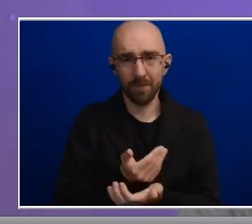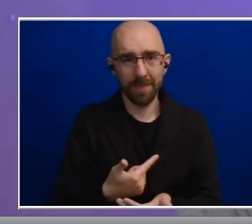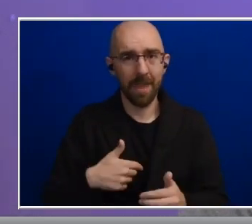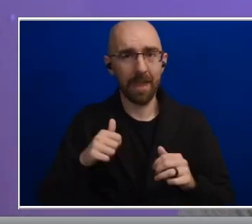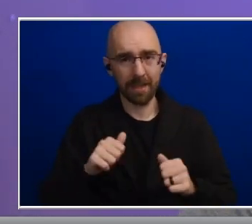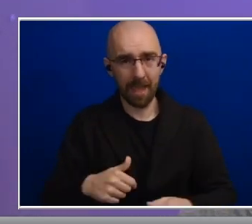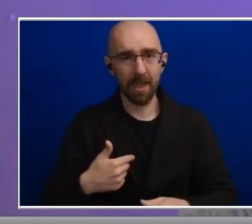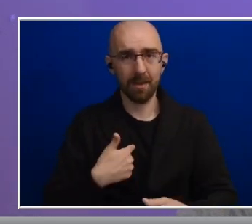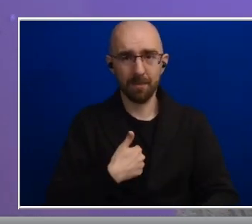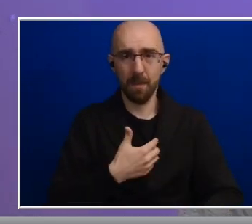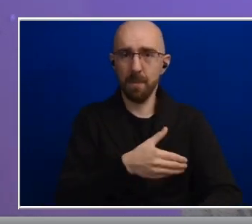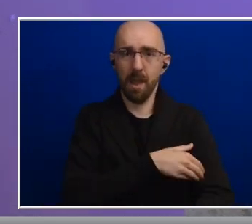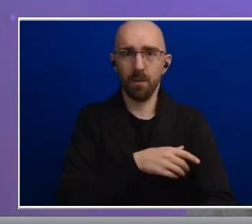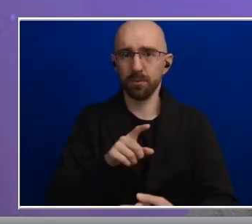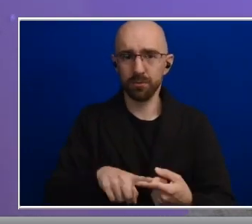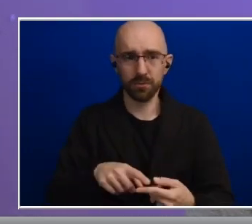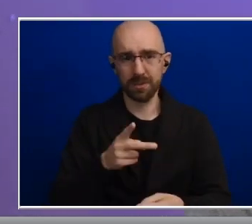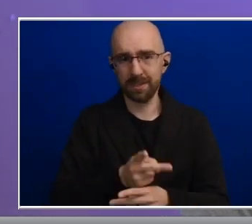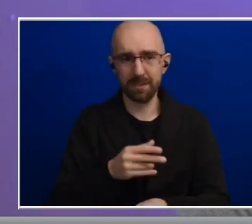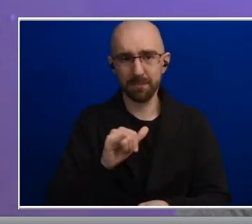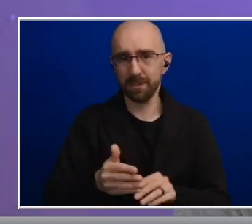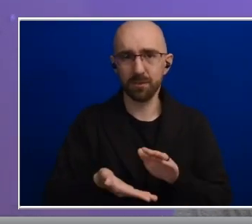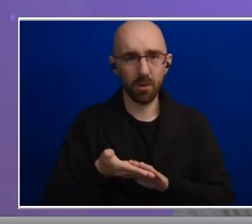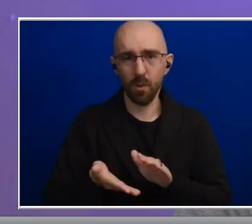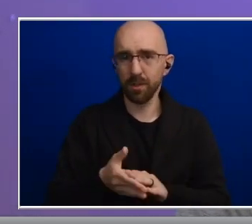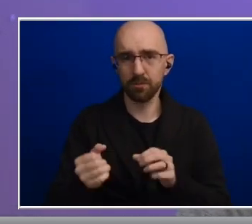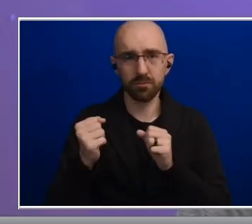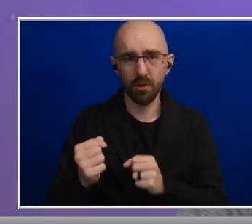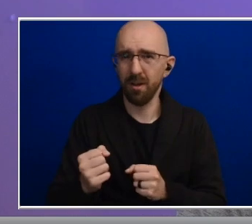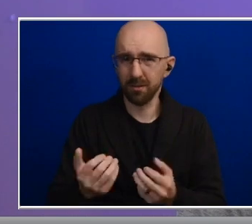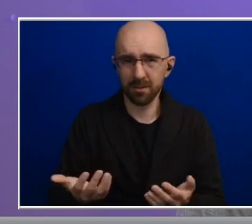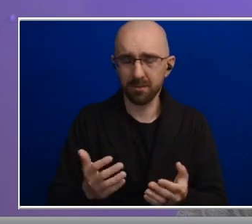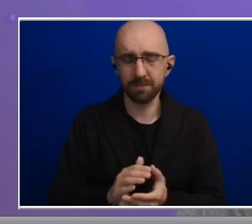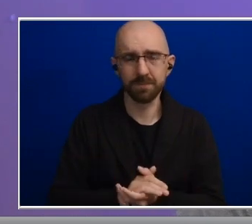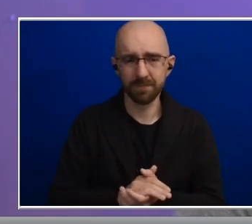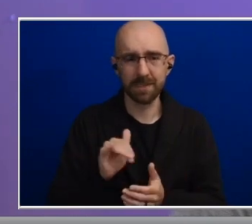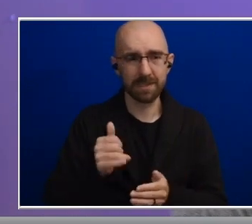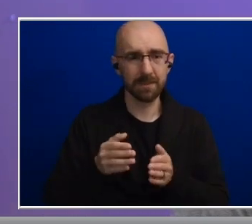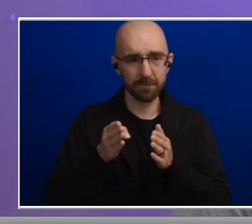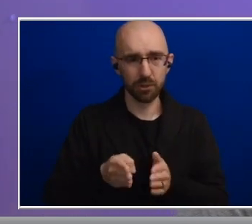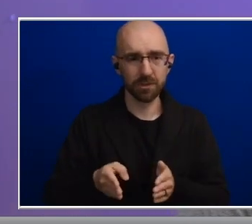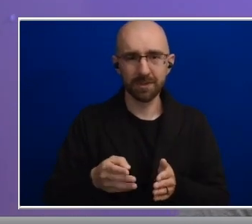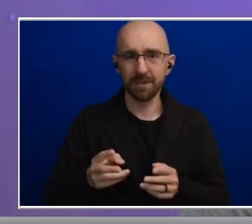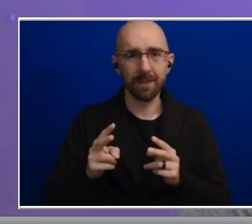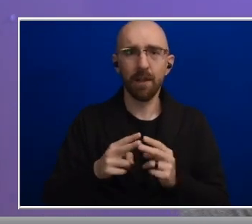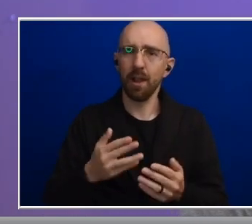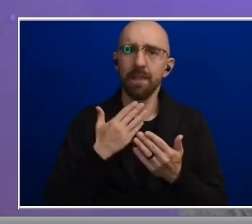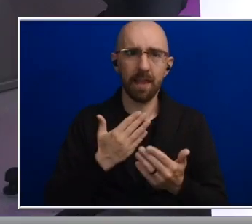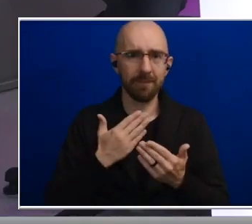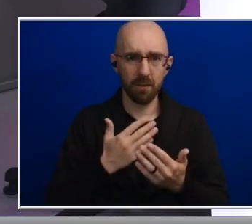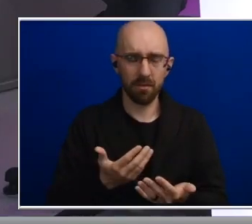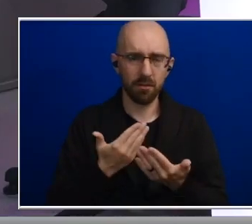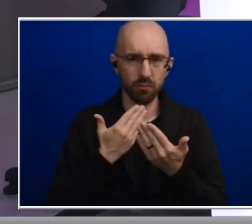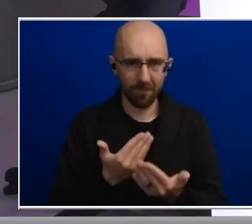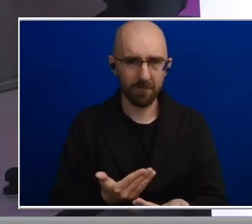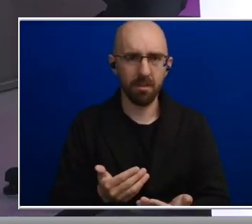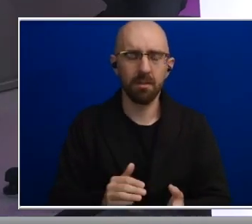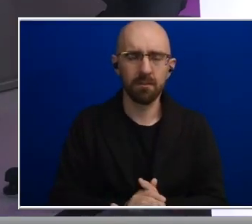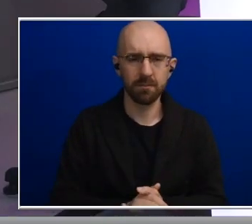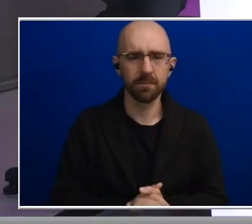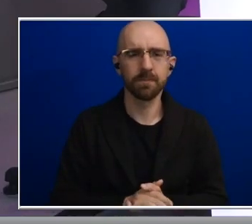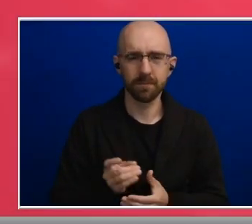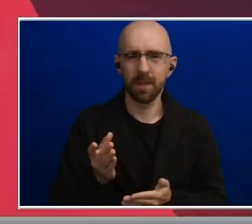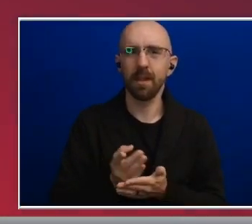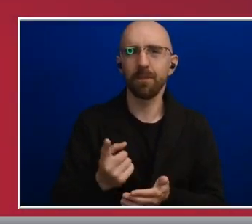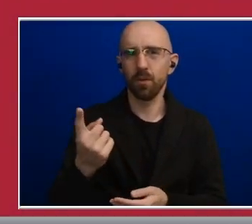know, keep this going strong, you know, this person. I'm, just very thankful, very grateful. We have some questions from our viewers coming